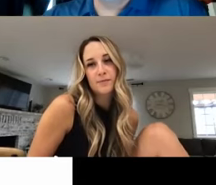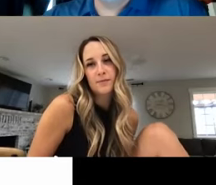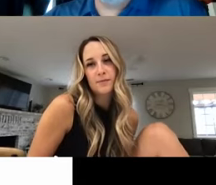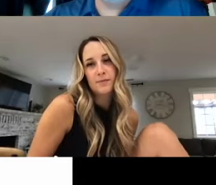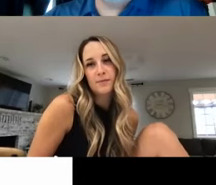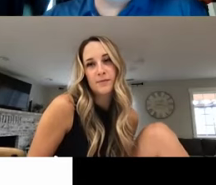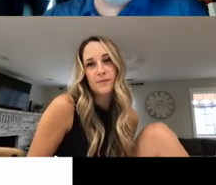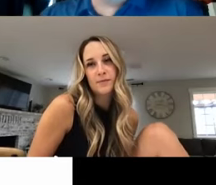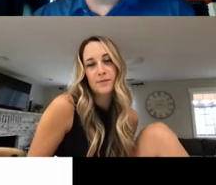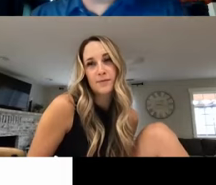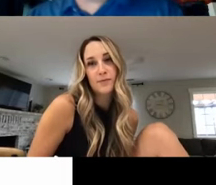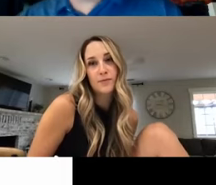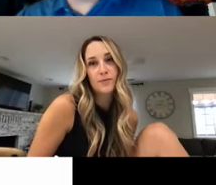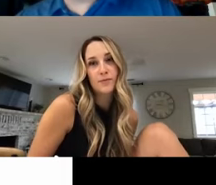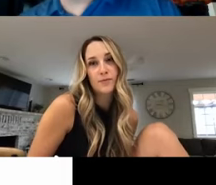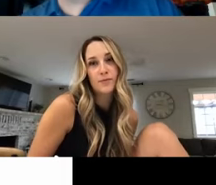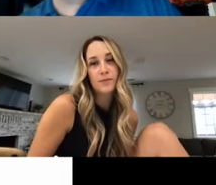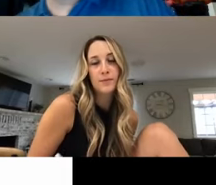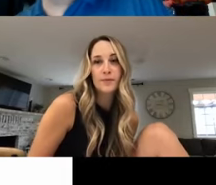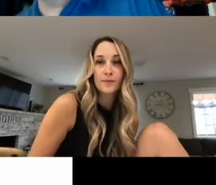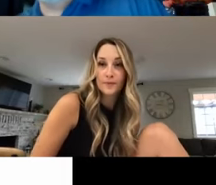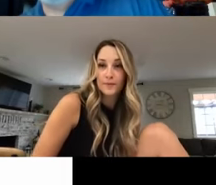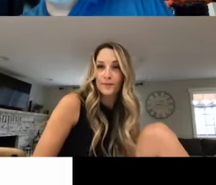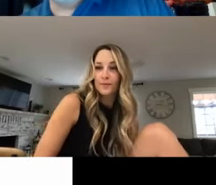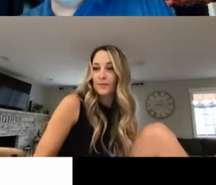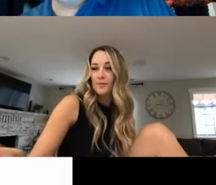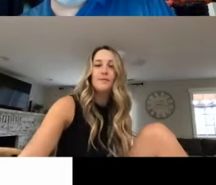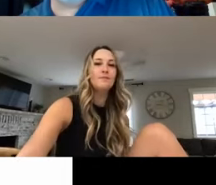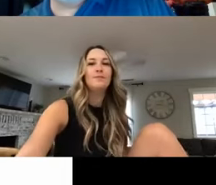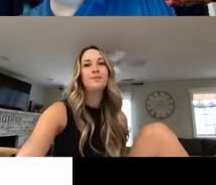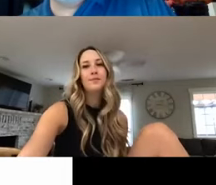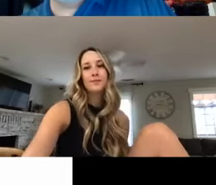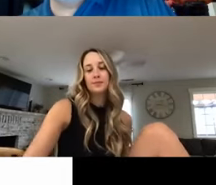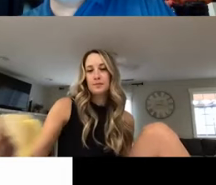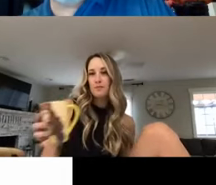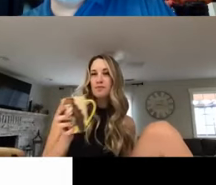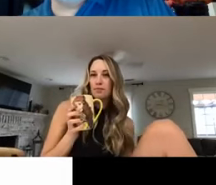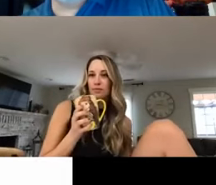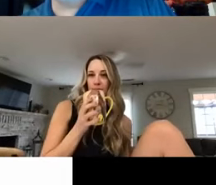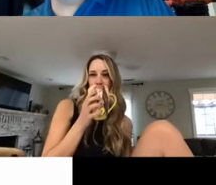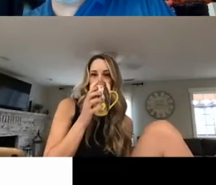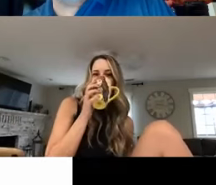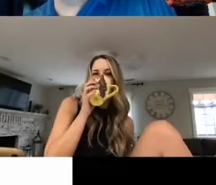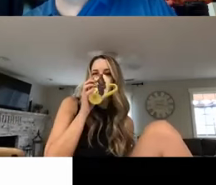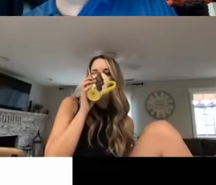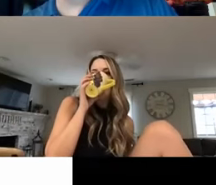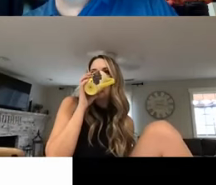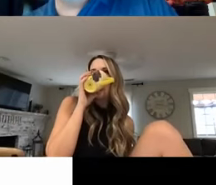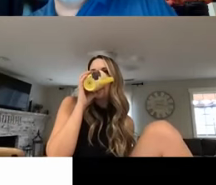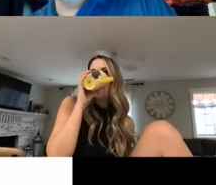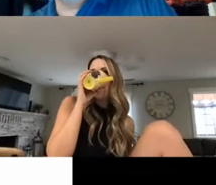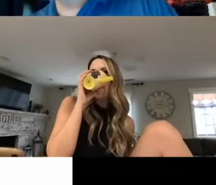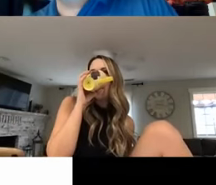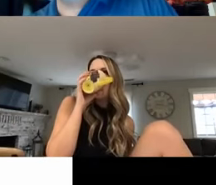Scribes. Yeah, they were the scribes, and that's where the term transcription comes from. You know, one of the ironies of the scribes is most scribes were